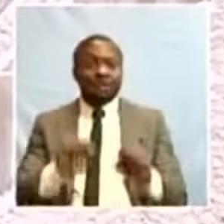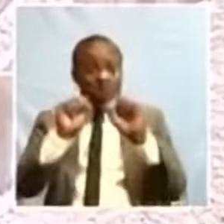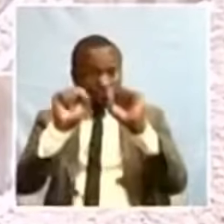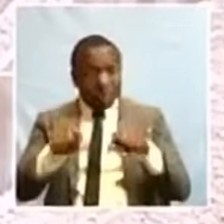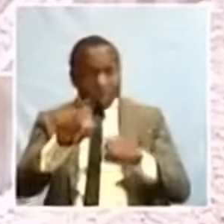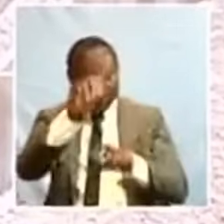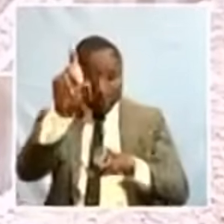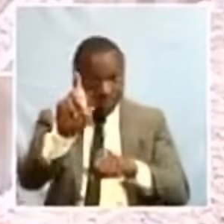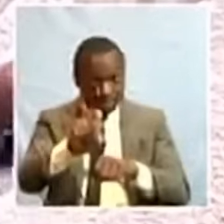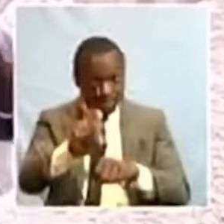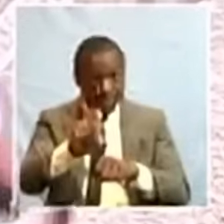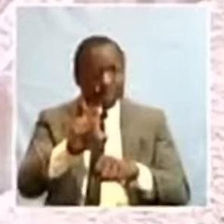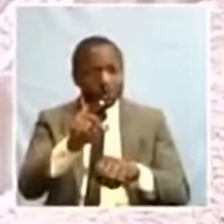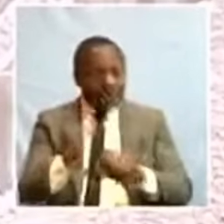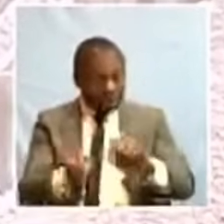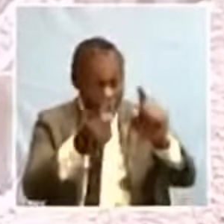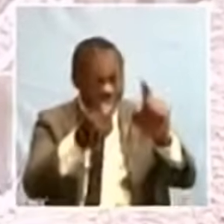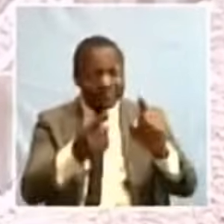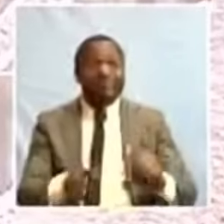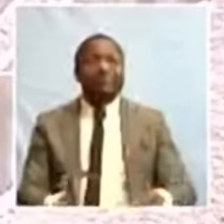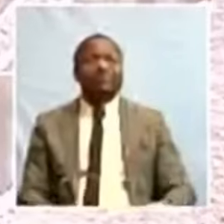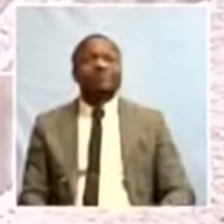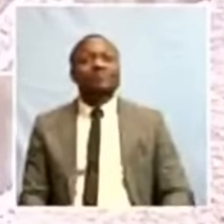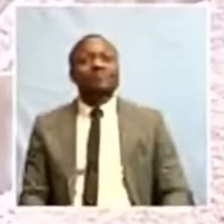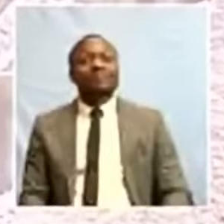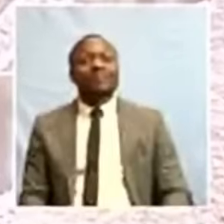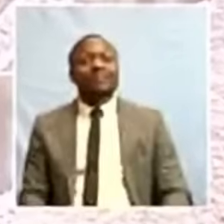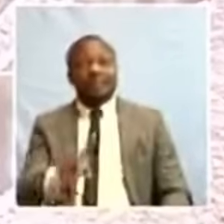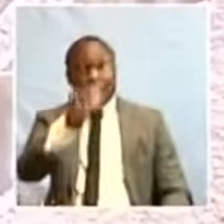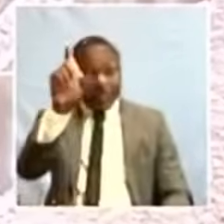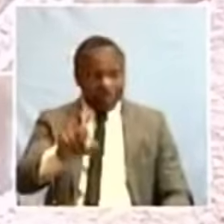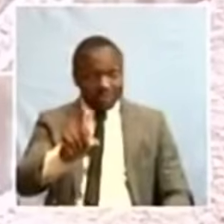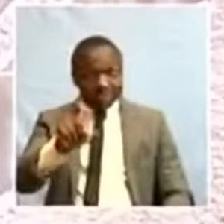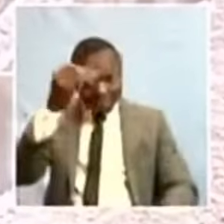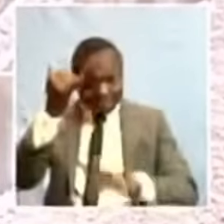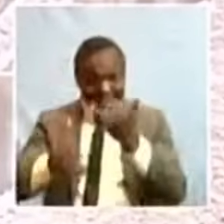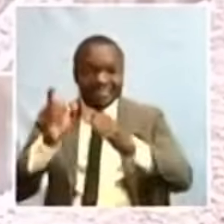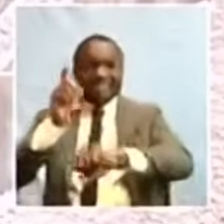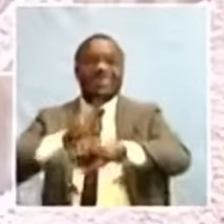question. You are going. You can question for the last time.